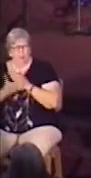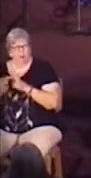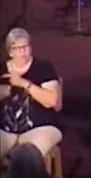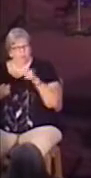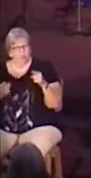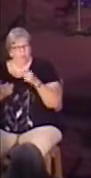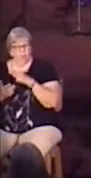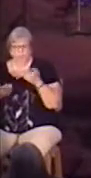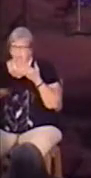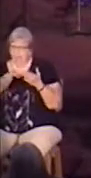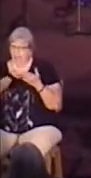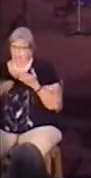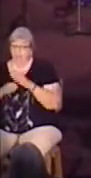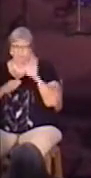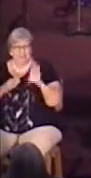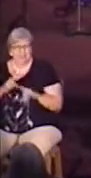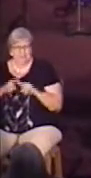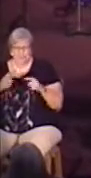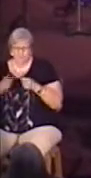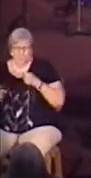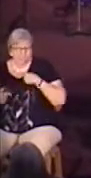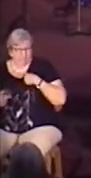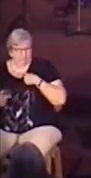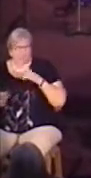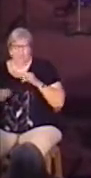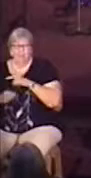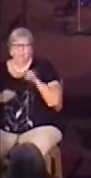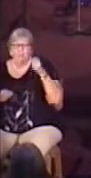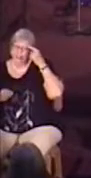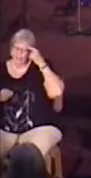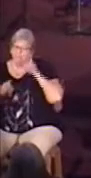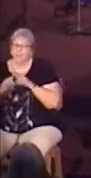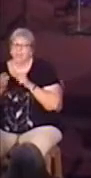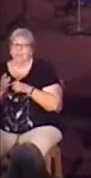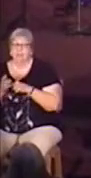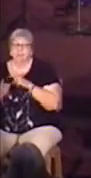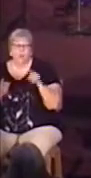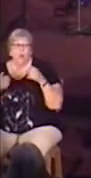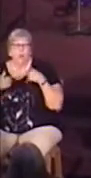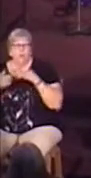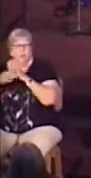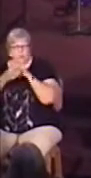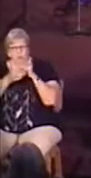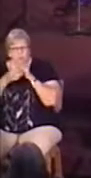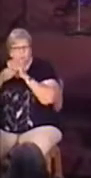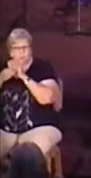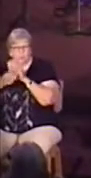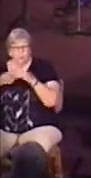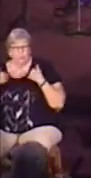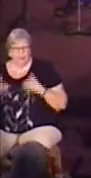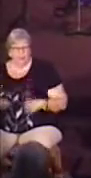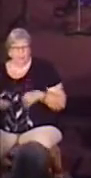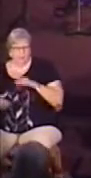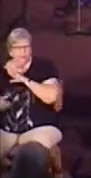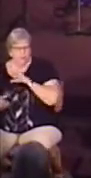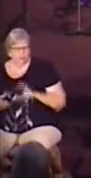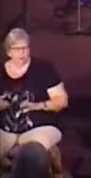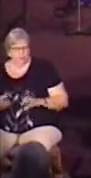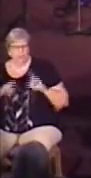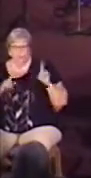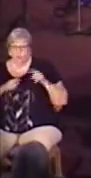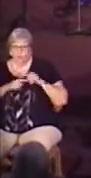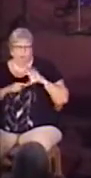be completely different than I am. And so if you can think of it like this, you've got the universal body of Christ. You go to, as I said,